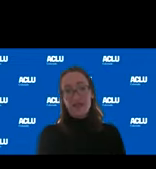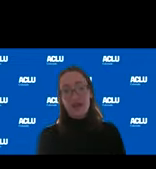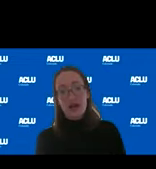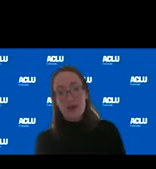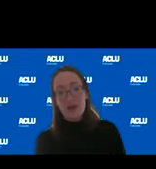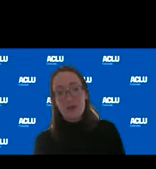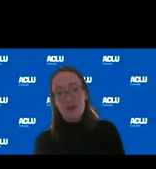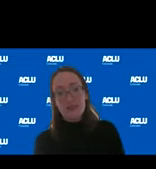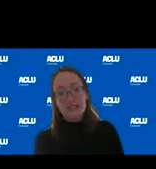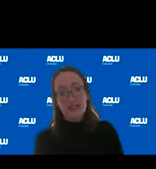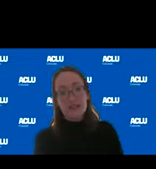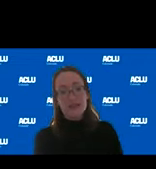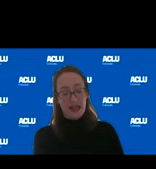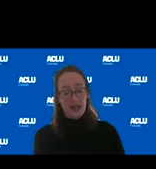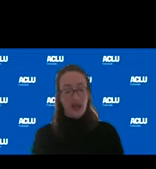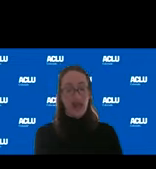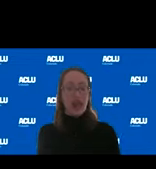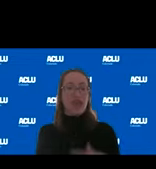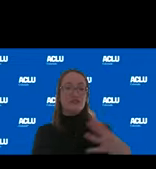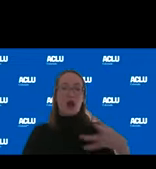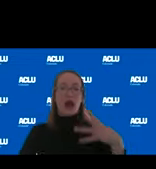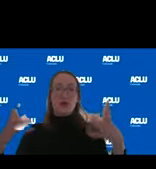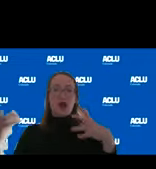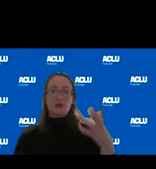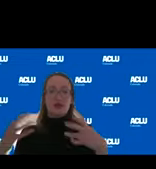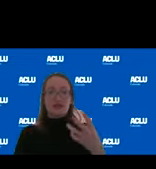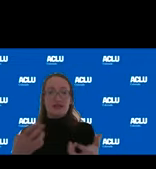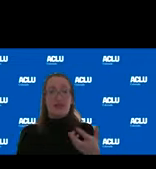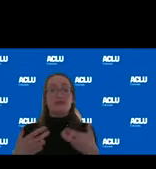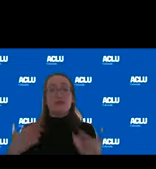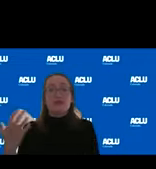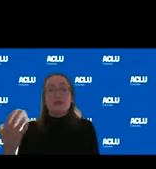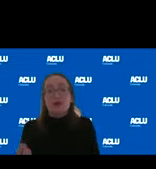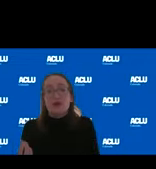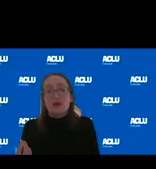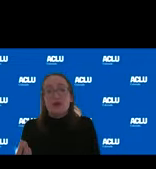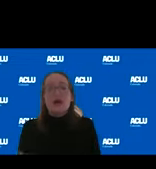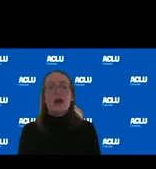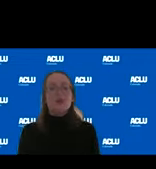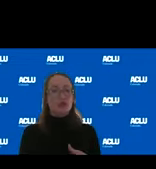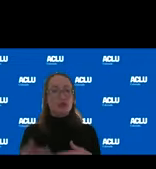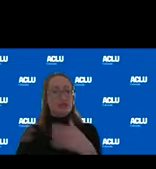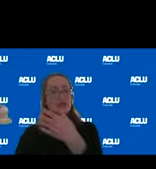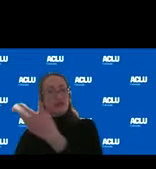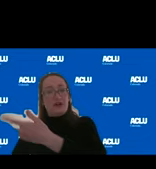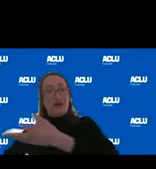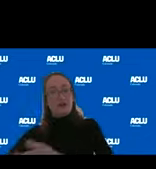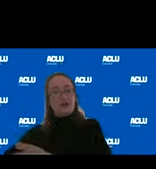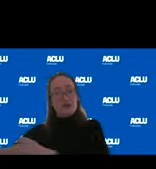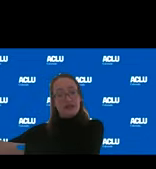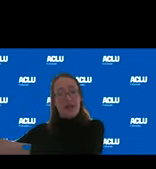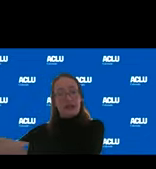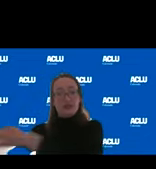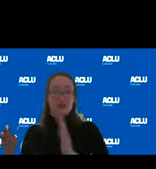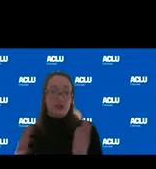recommendations of the state. And so how do you reconcile that if you live alone? Do you risk your health so